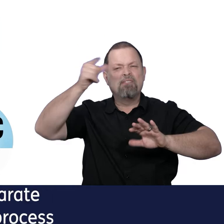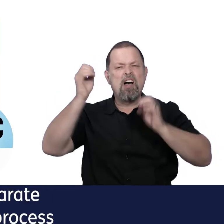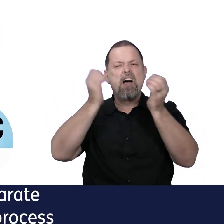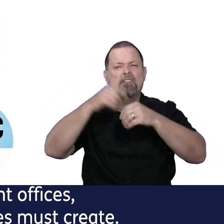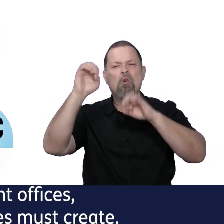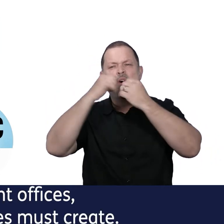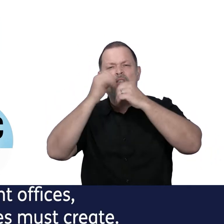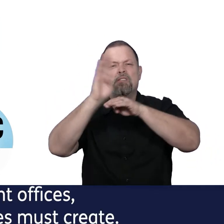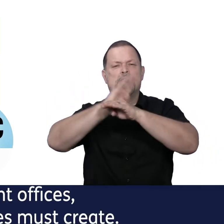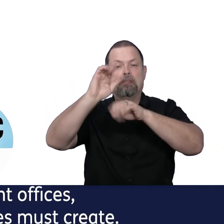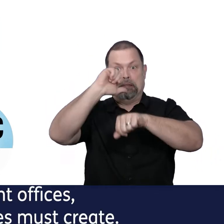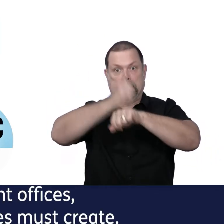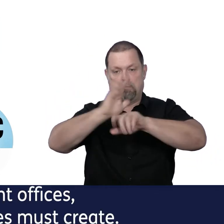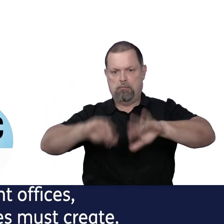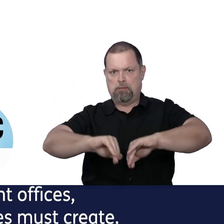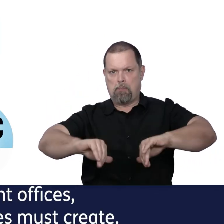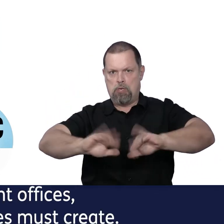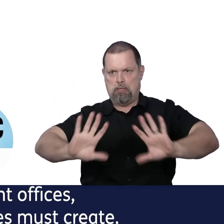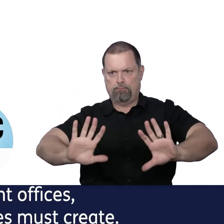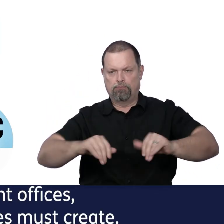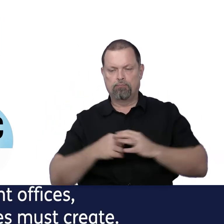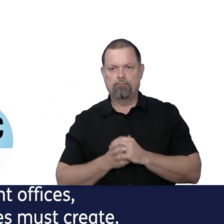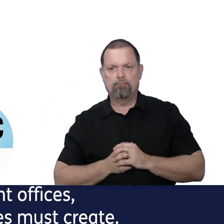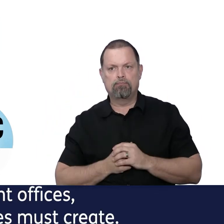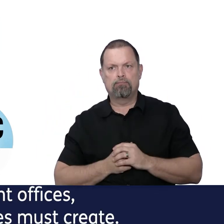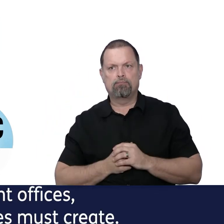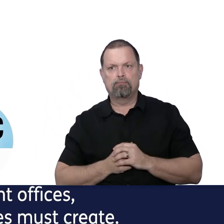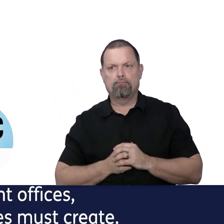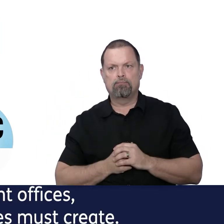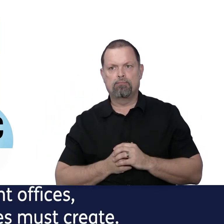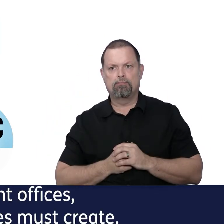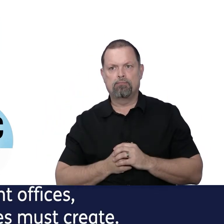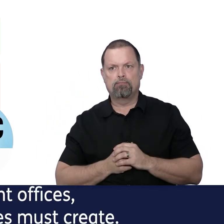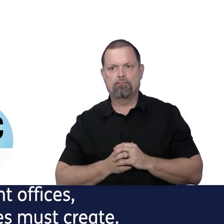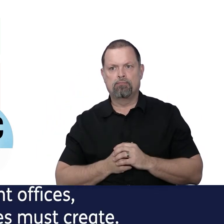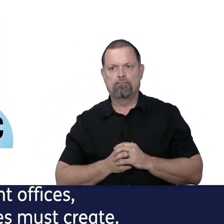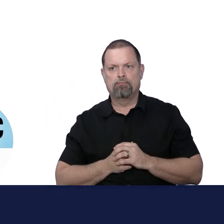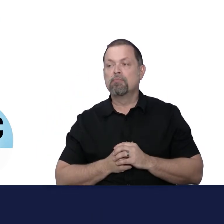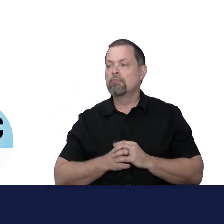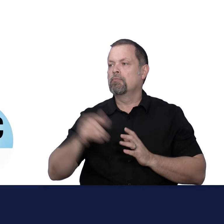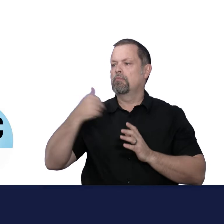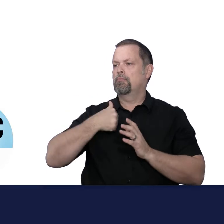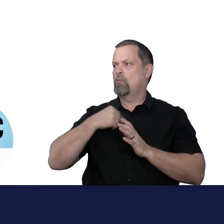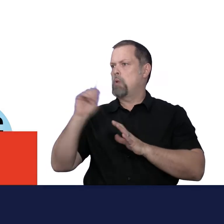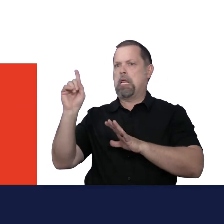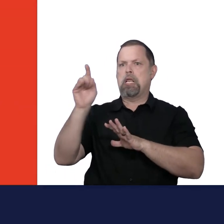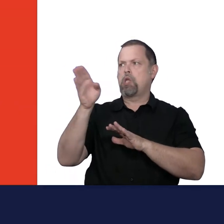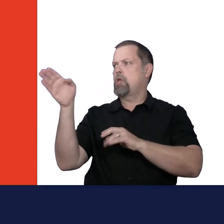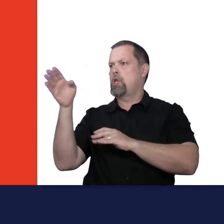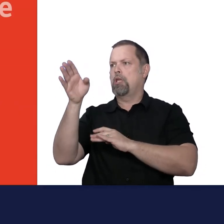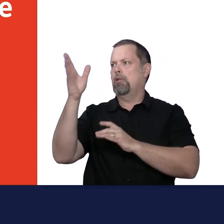feedback process that federal government offices, organizations, and businesses must create.